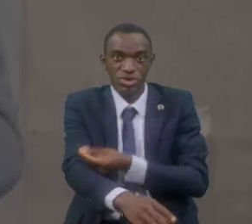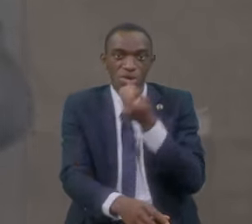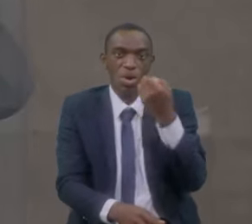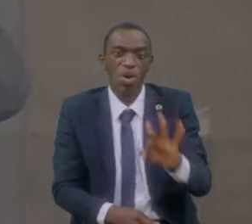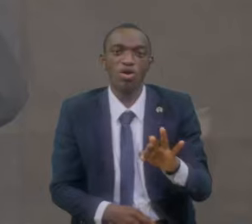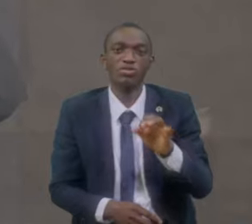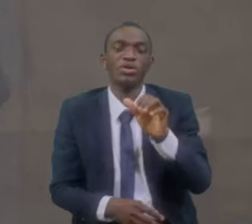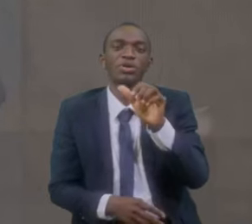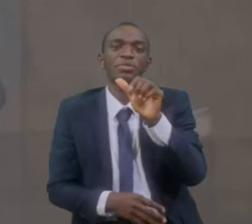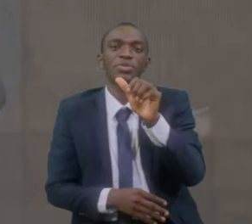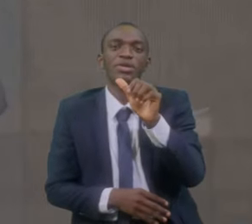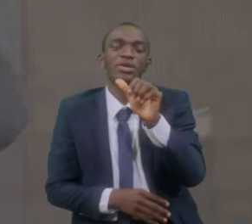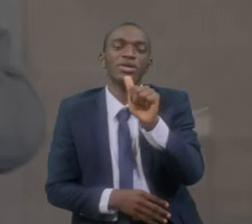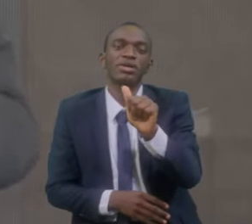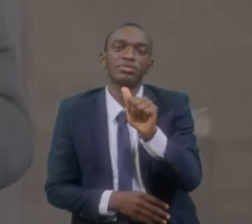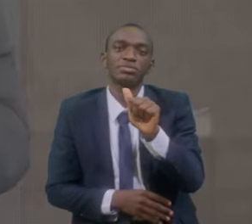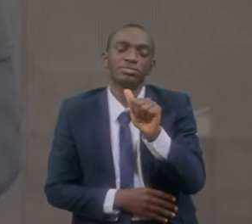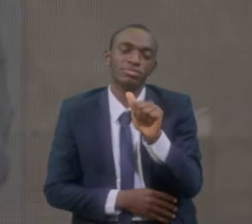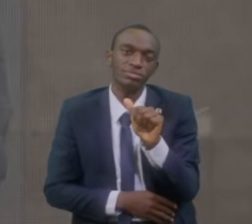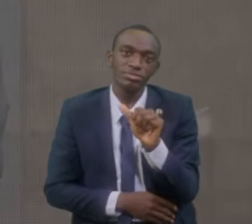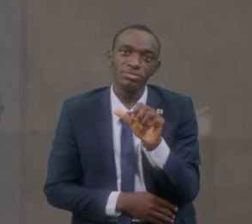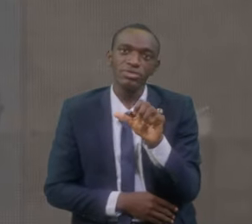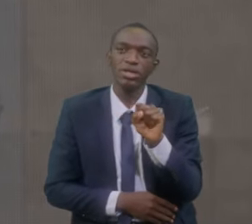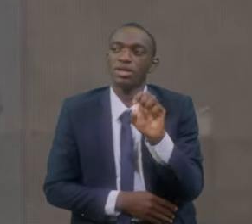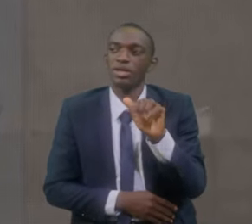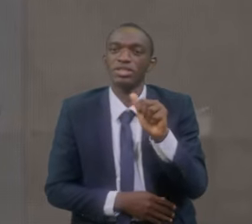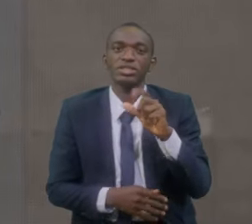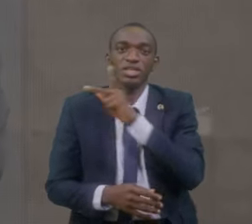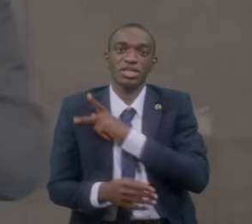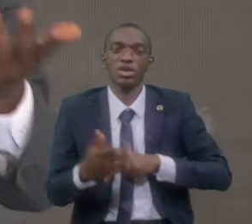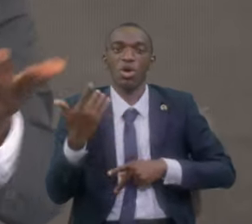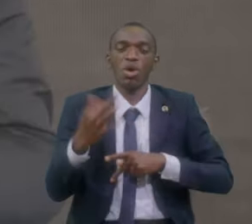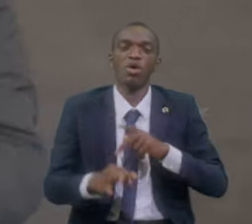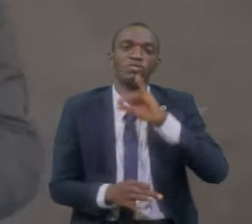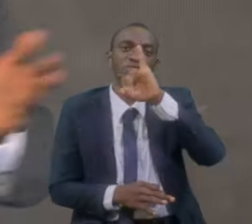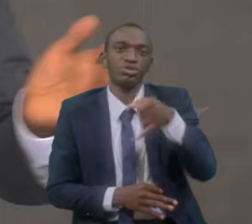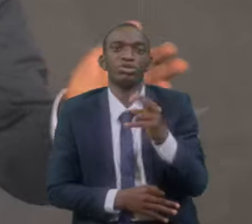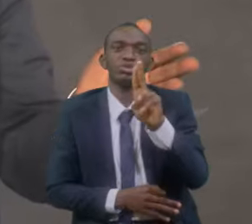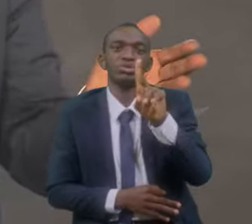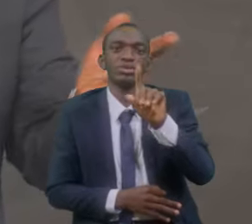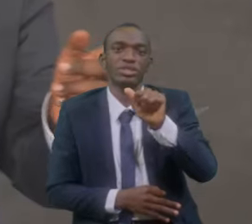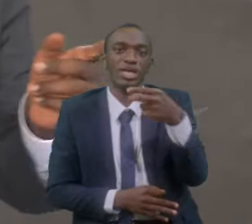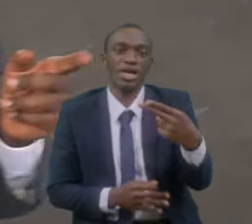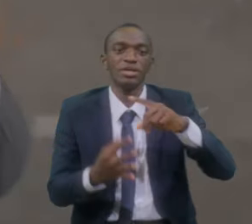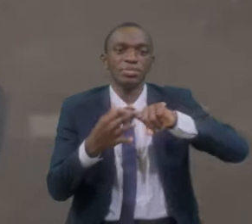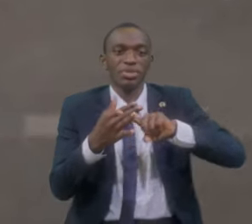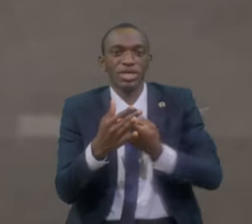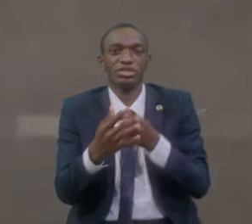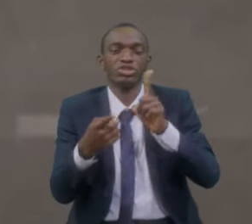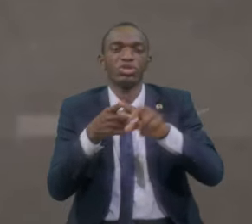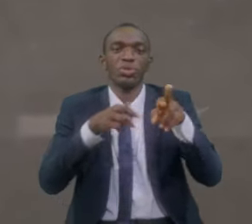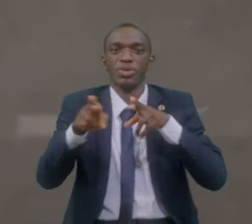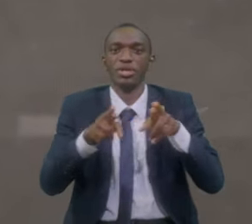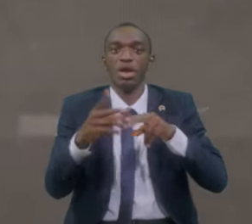Ahaz, king of Judah, began to reign. And when a child of God reigns, you see